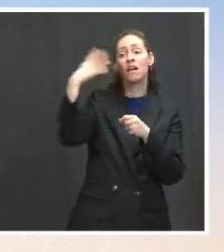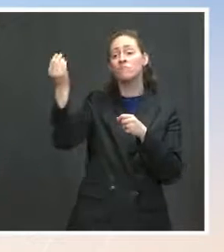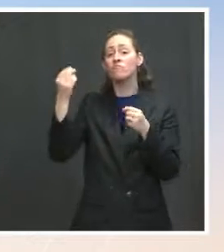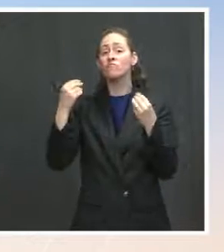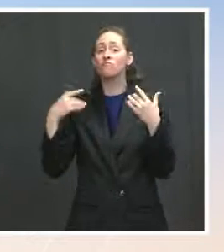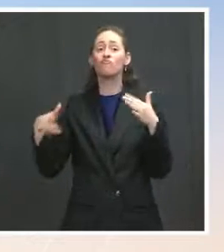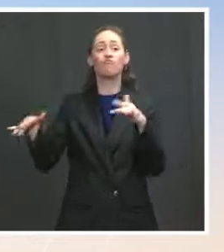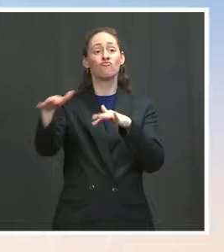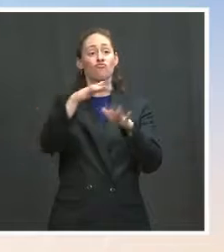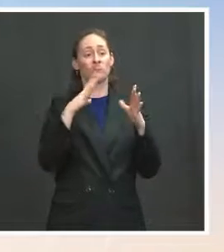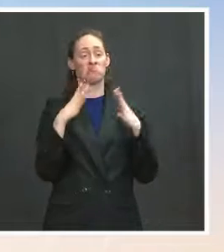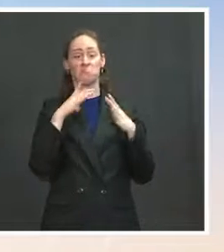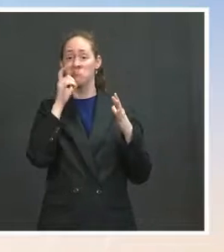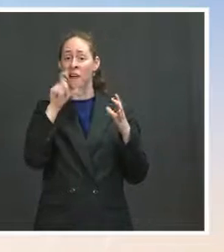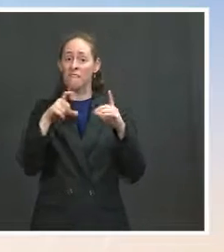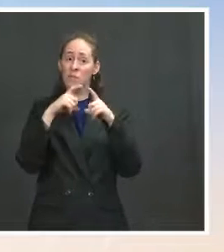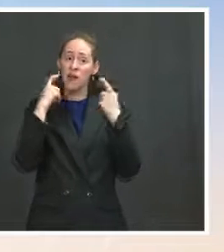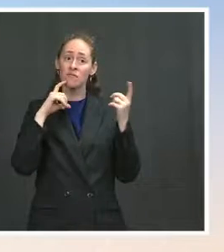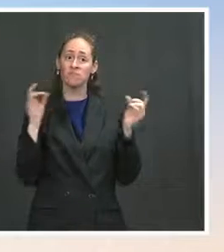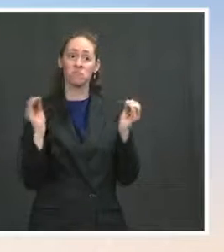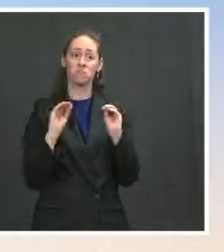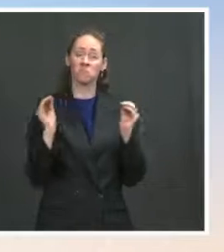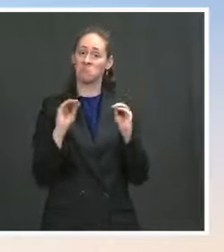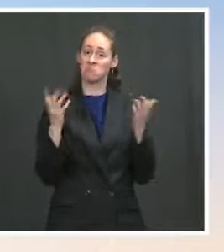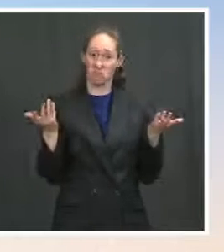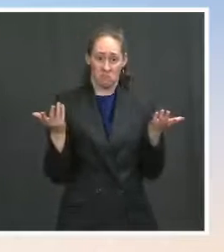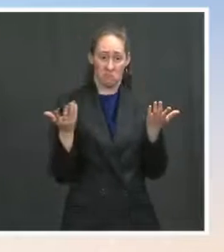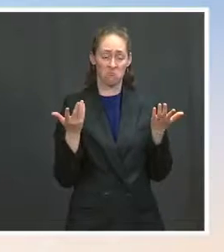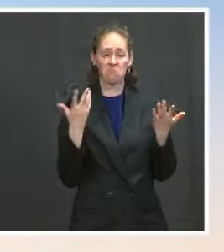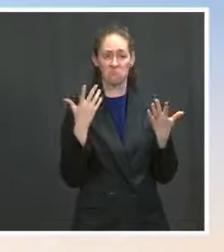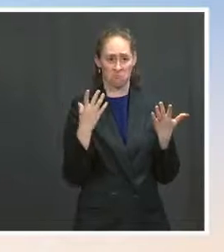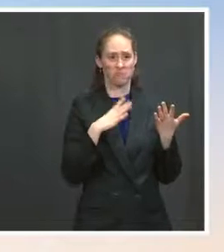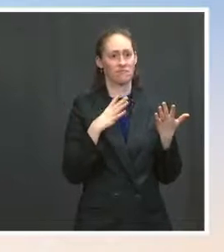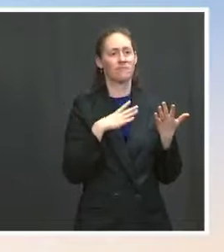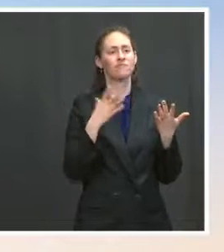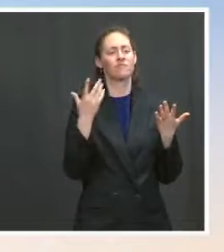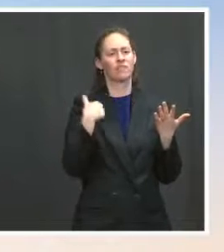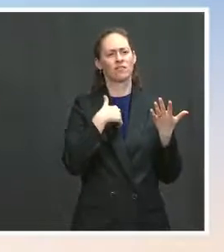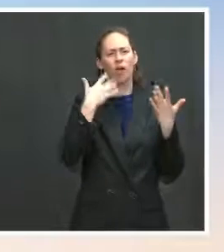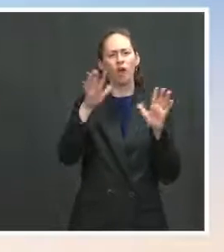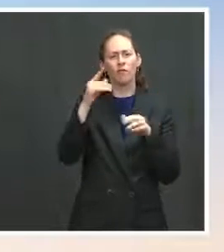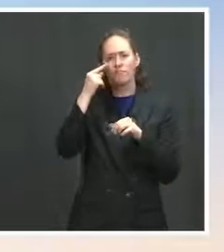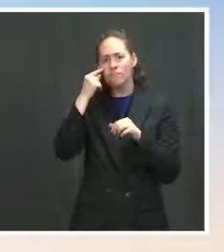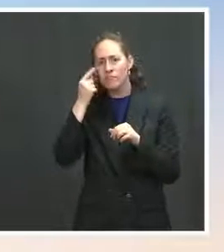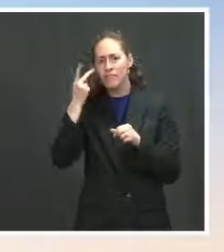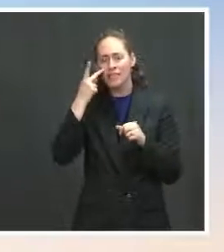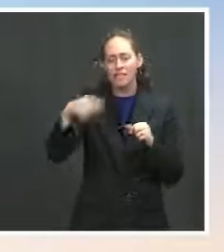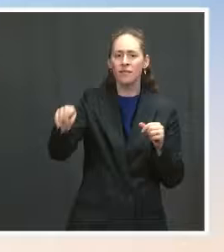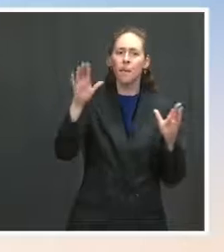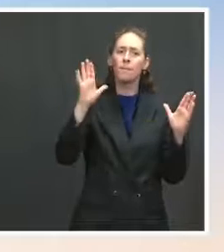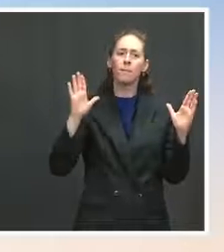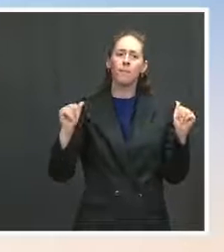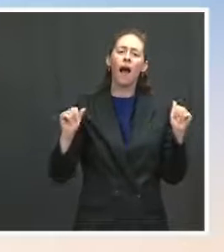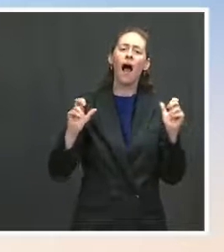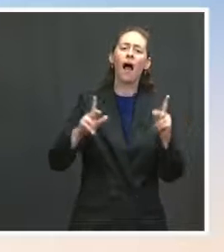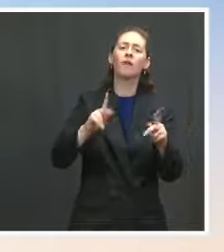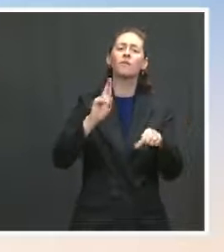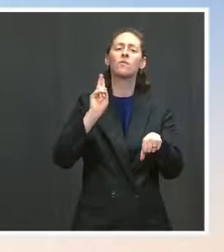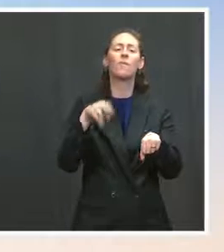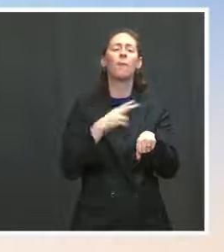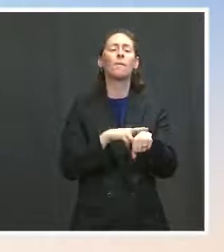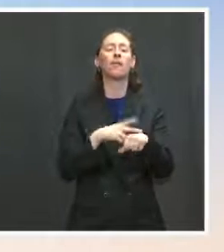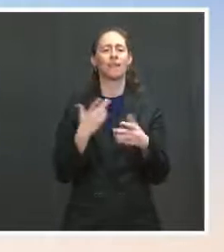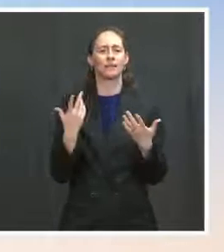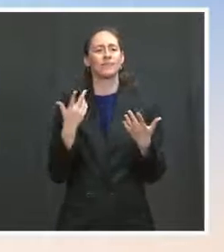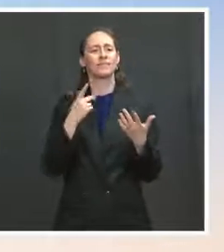in around the country as well. So we're already seeing a move toward back to normal, but it really depends on community to community.